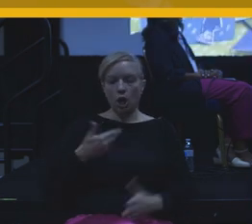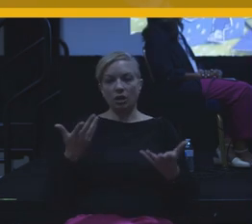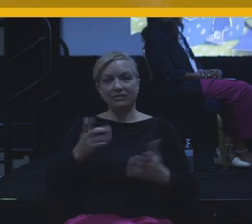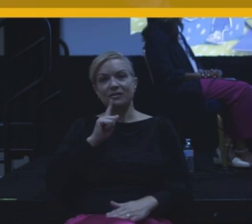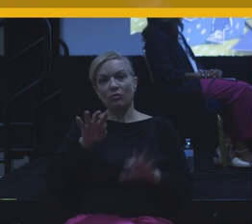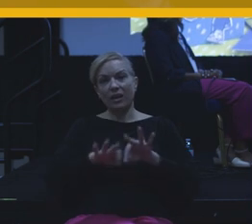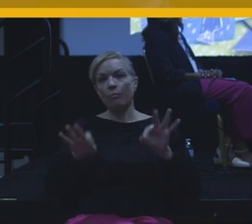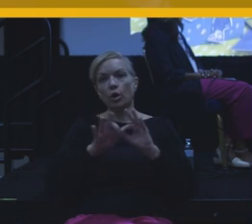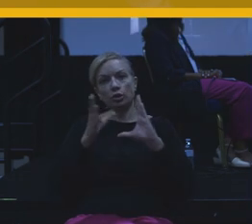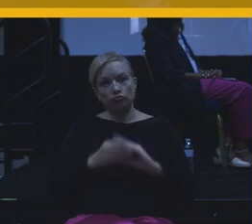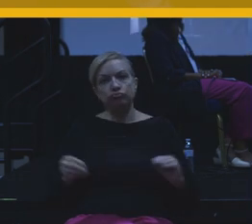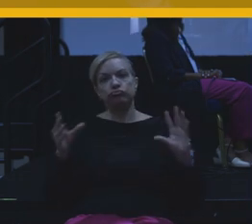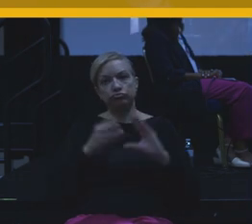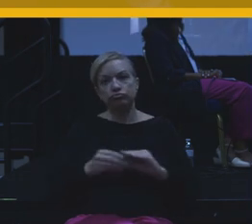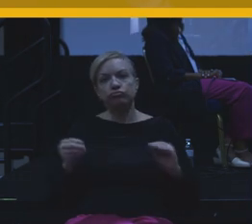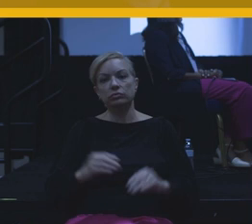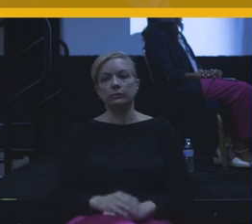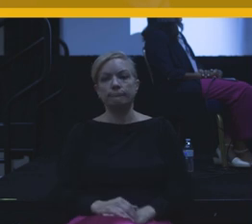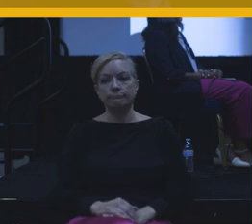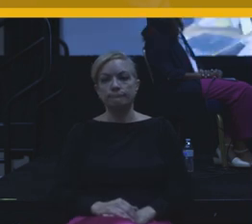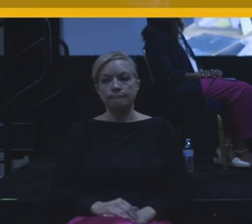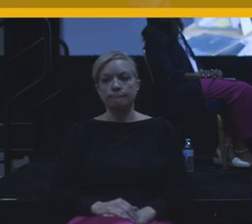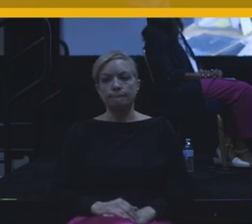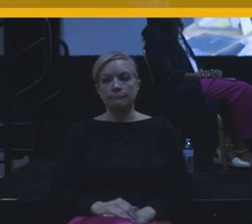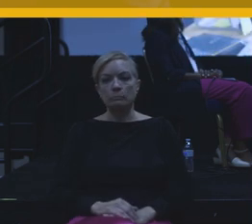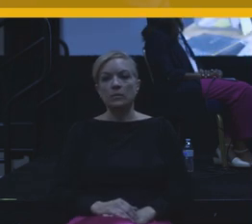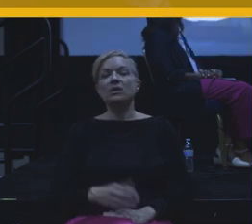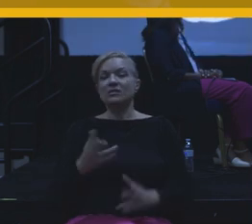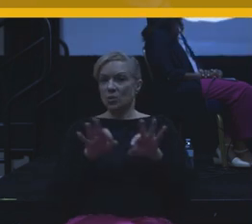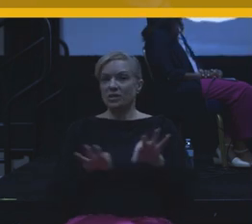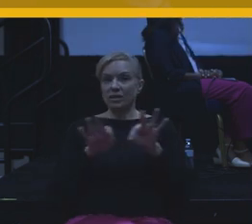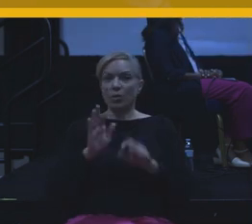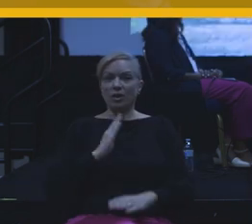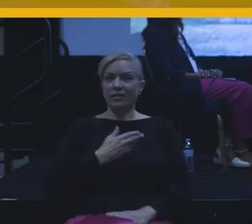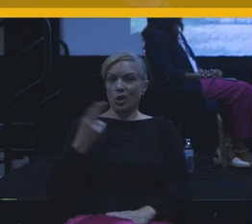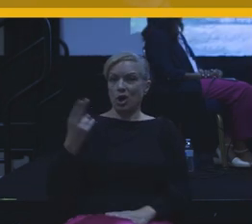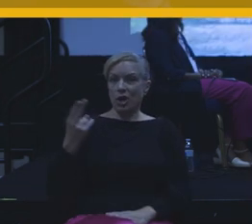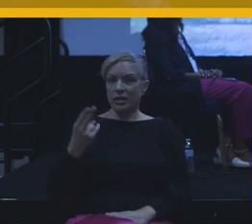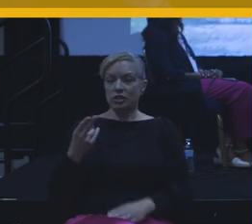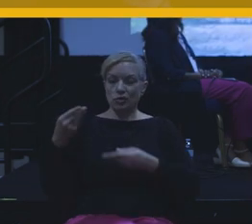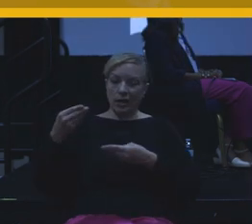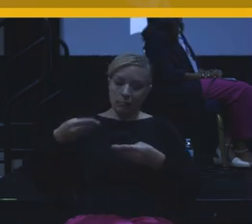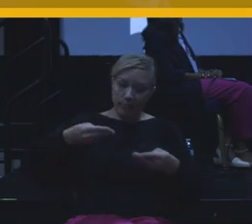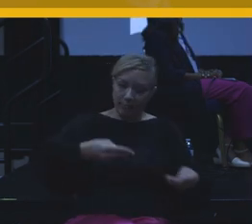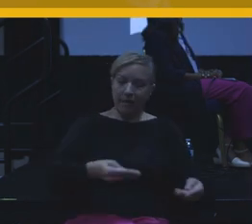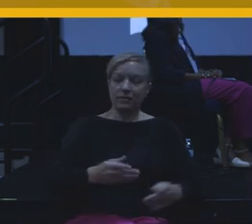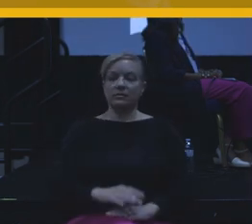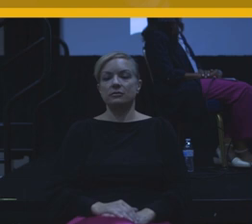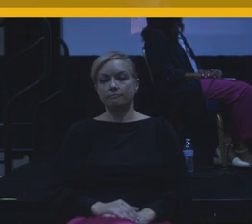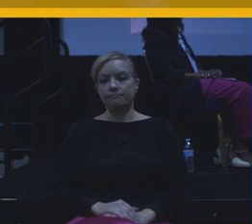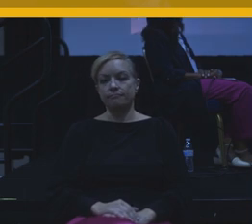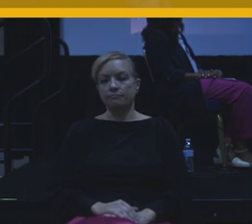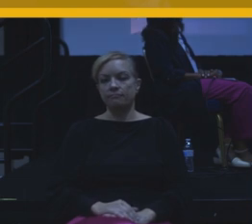story. So we take a hold of this and make sure that our histories get passed on to generation after us. I would